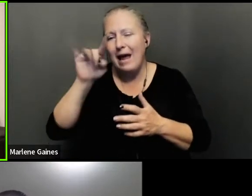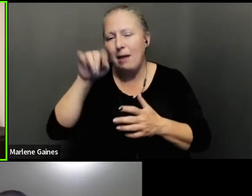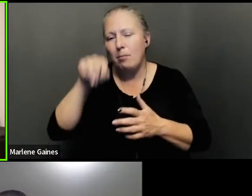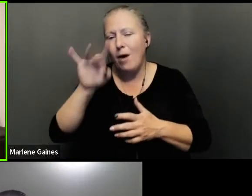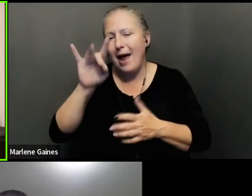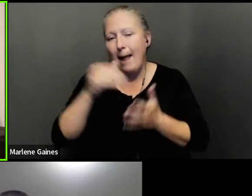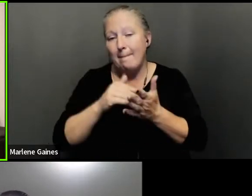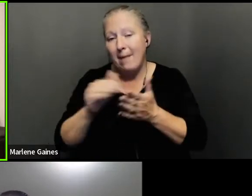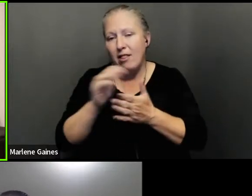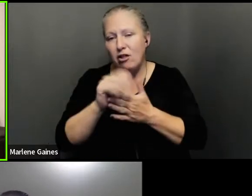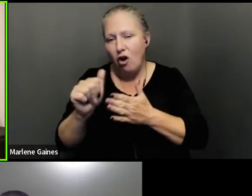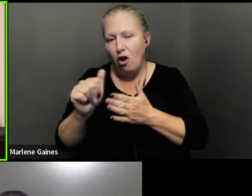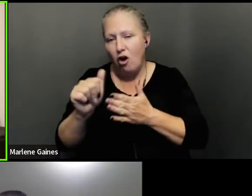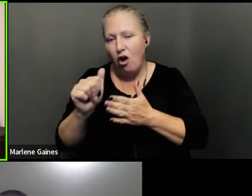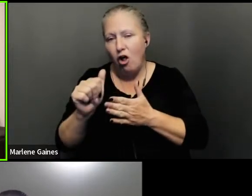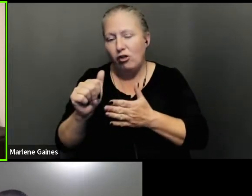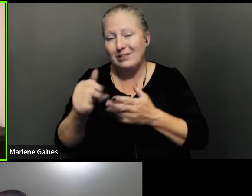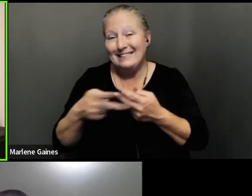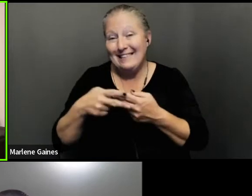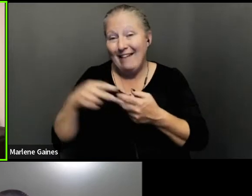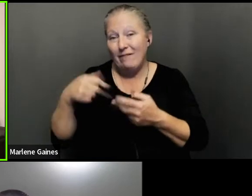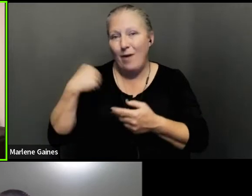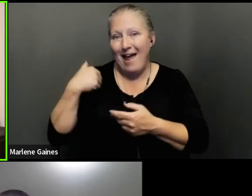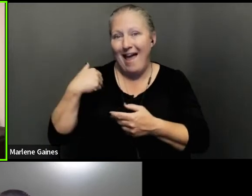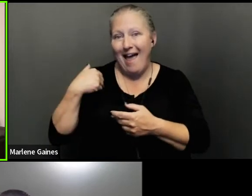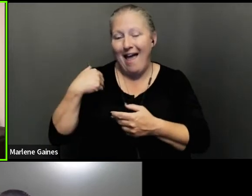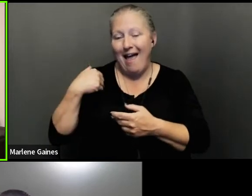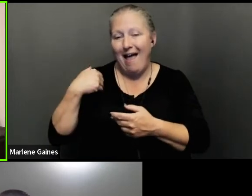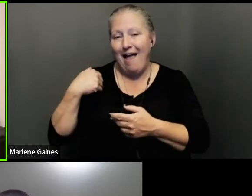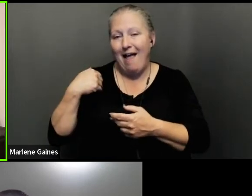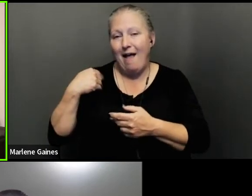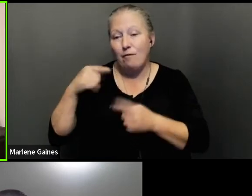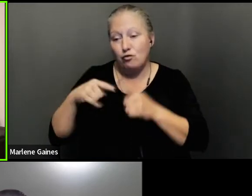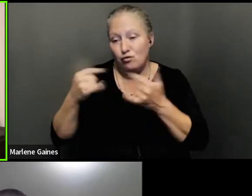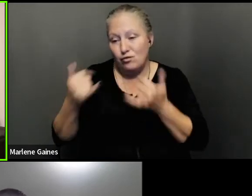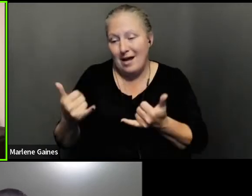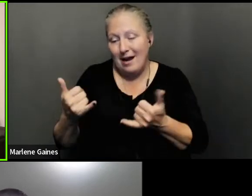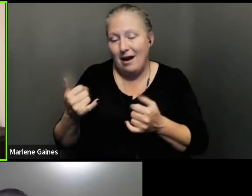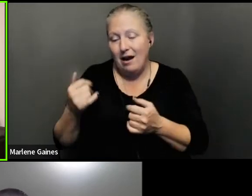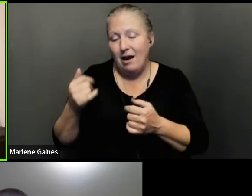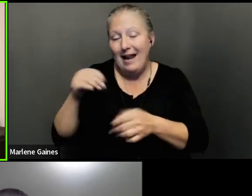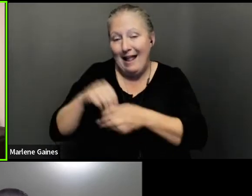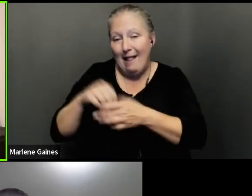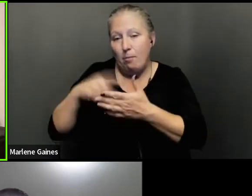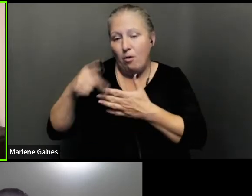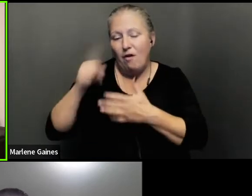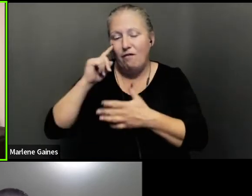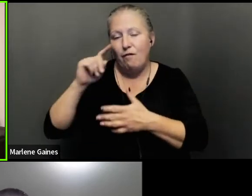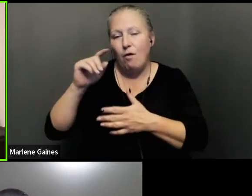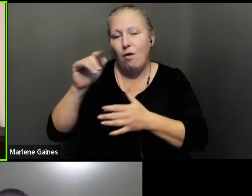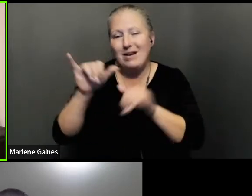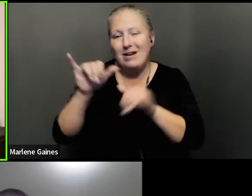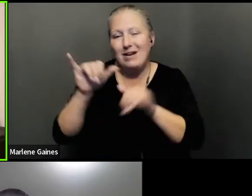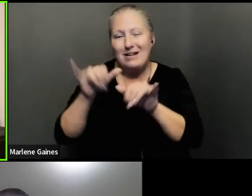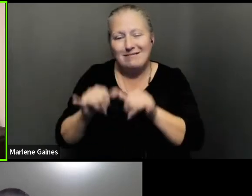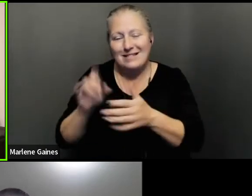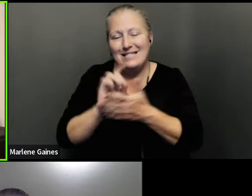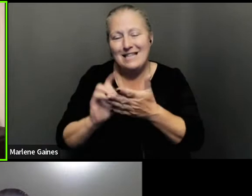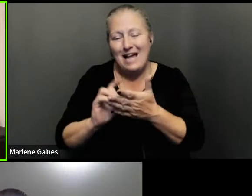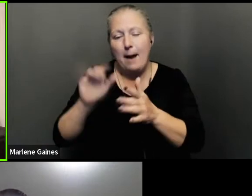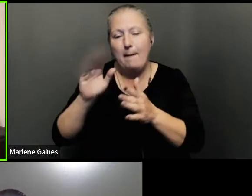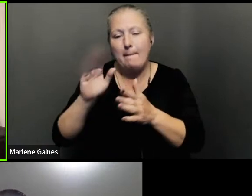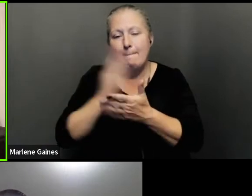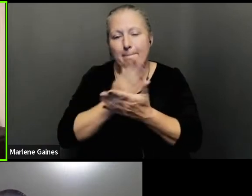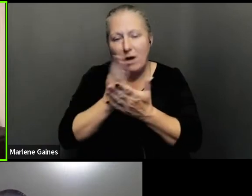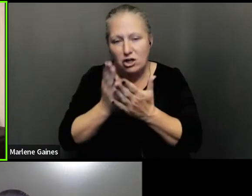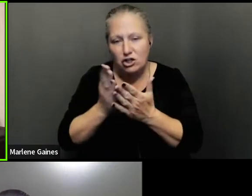million of savings that we have to date in the program of schematic design budgets to